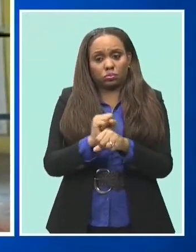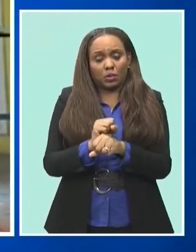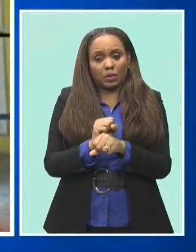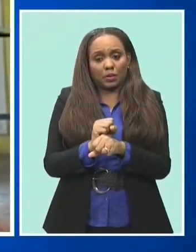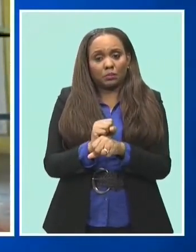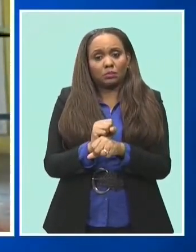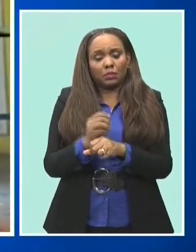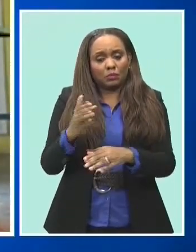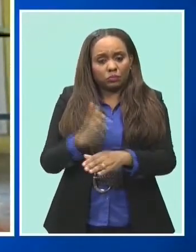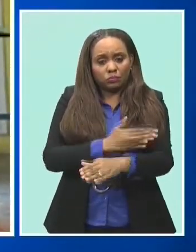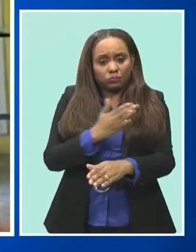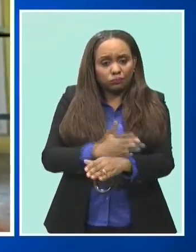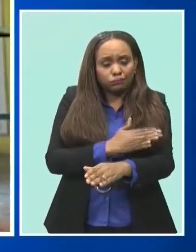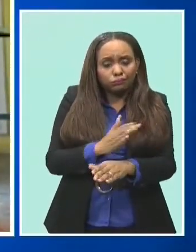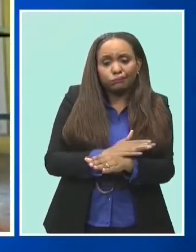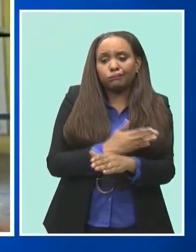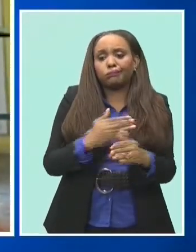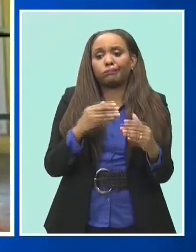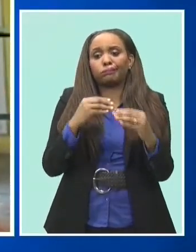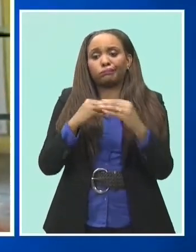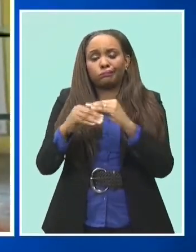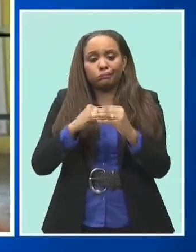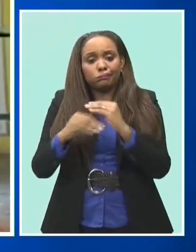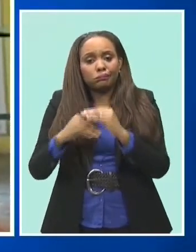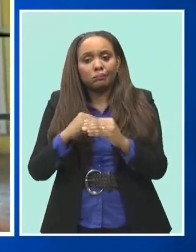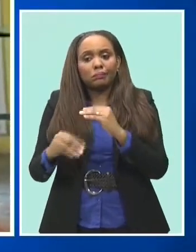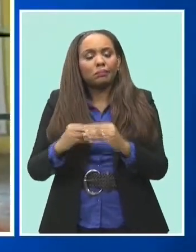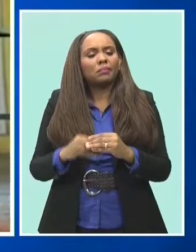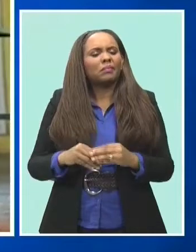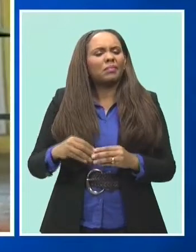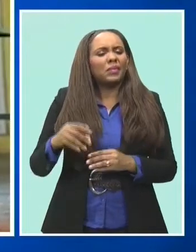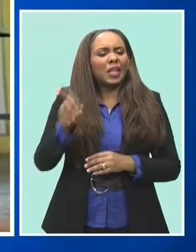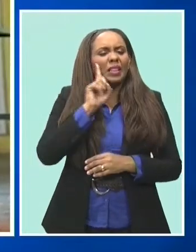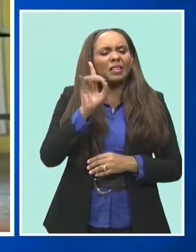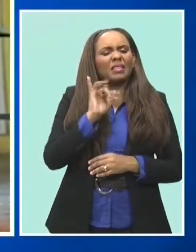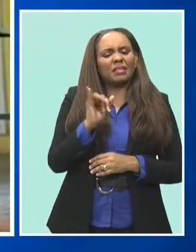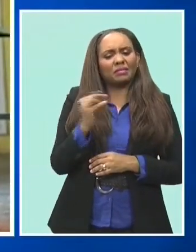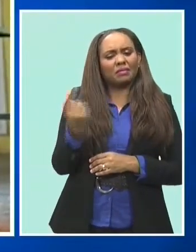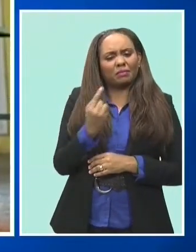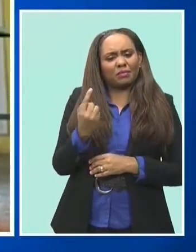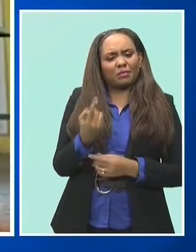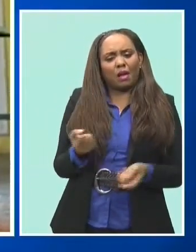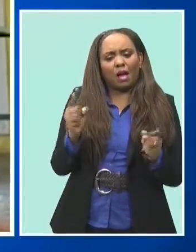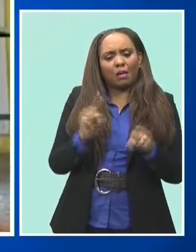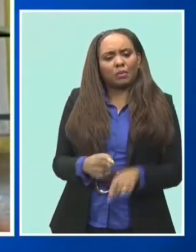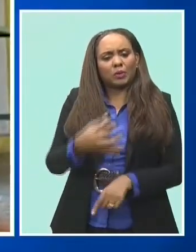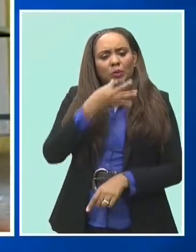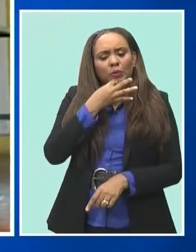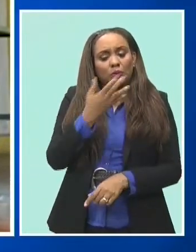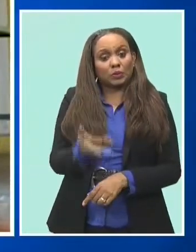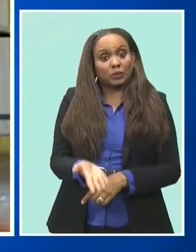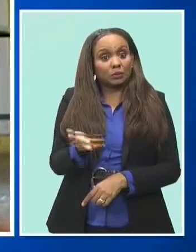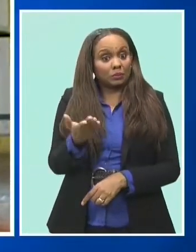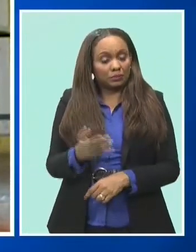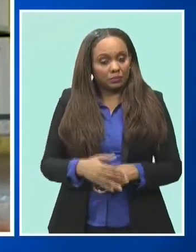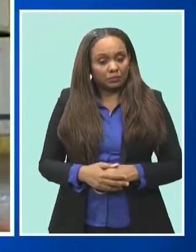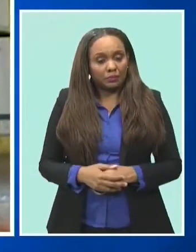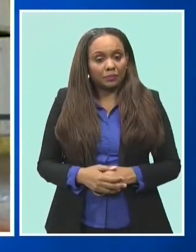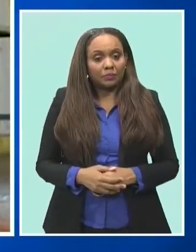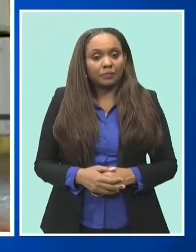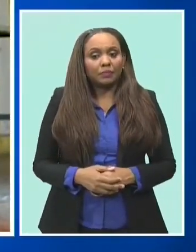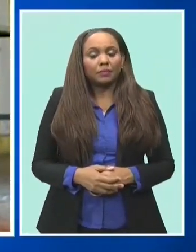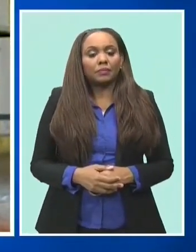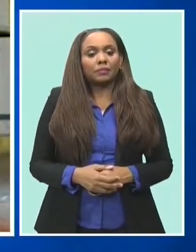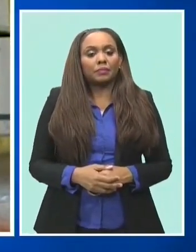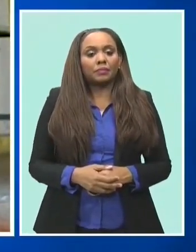facility, which suggests that something is coming and something is going to happen very, very soon. The Prime